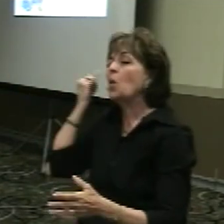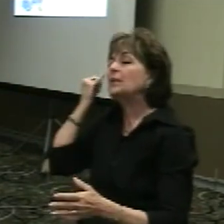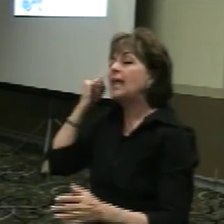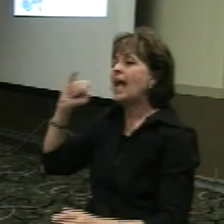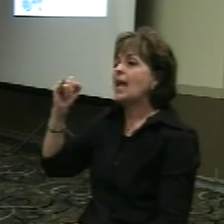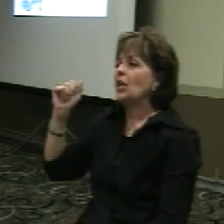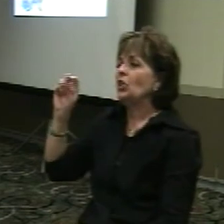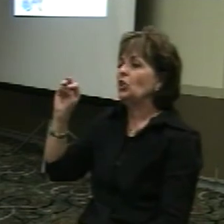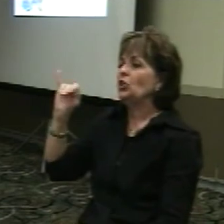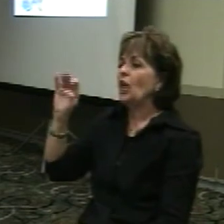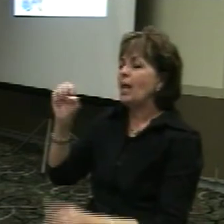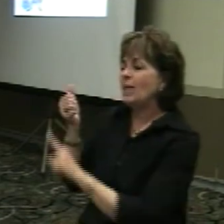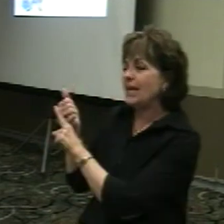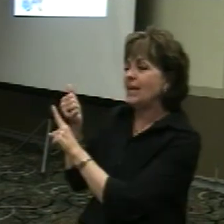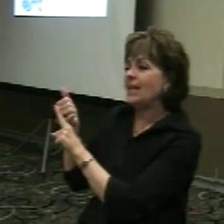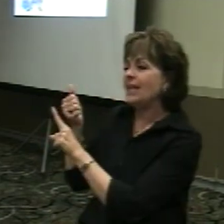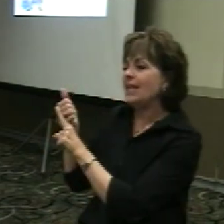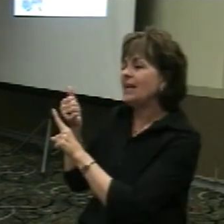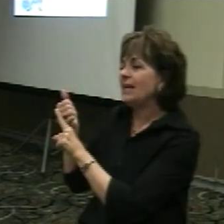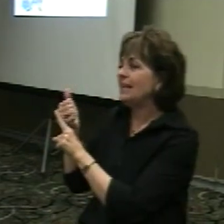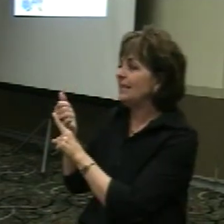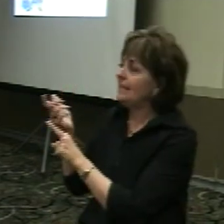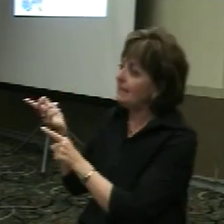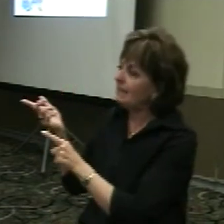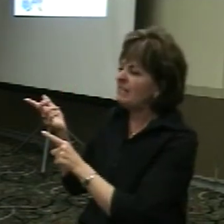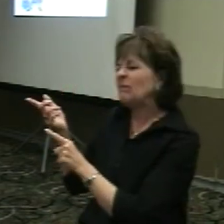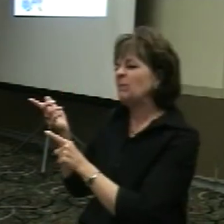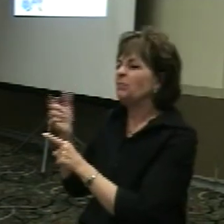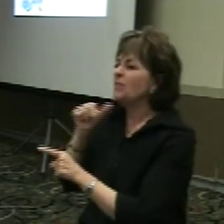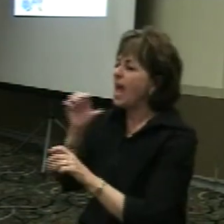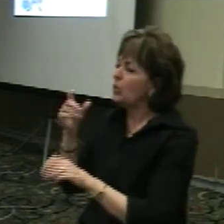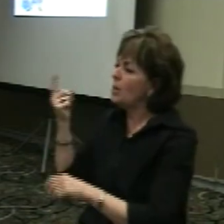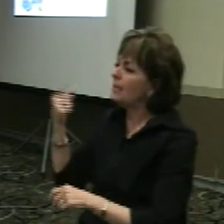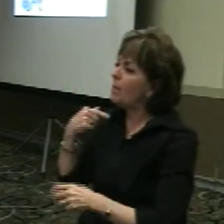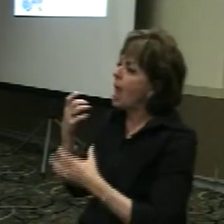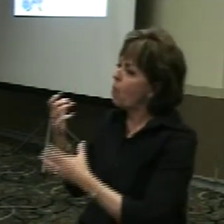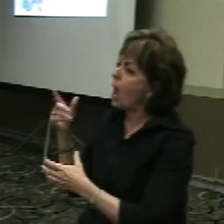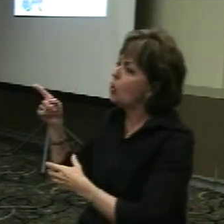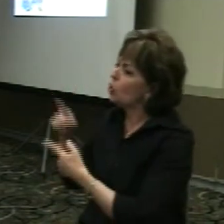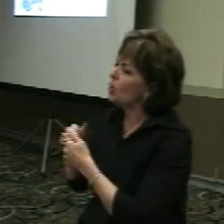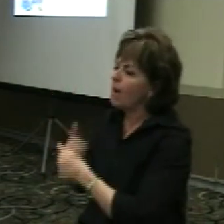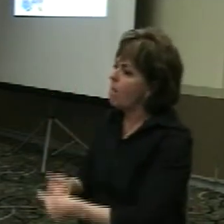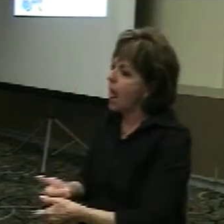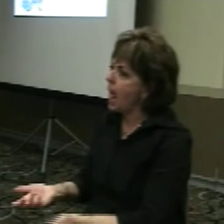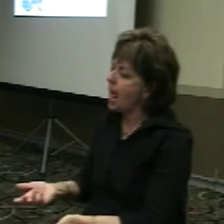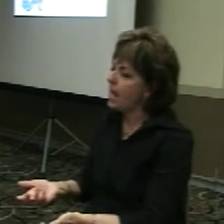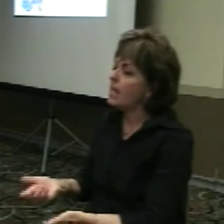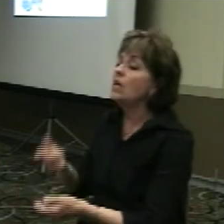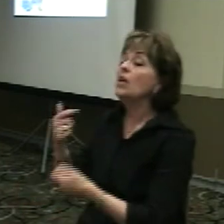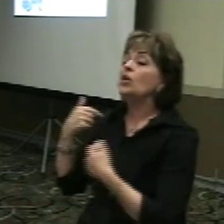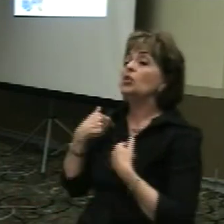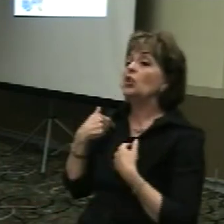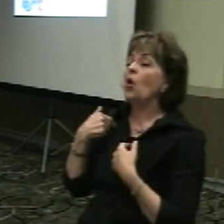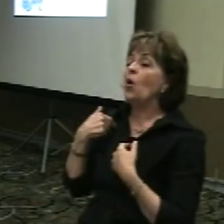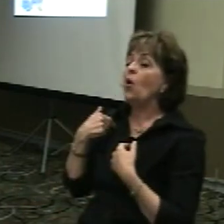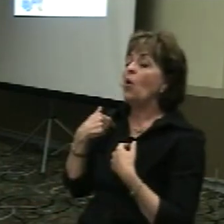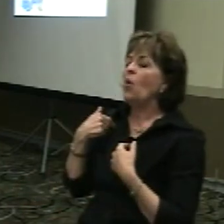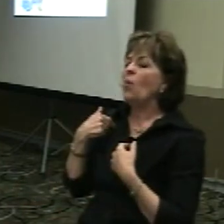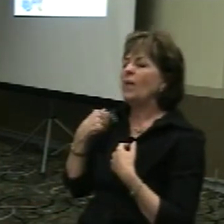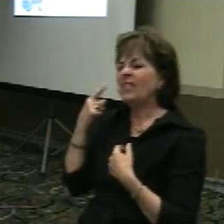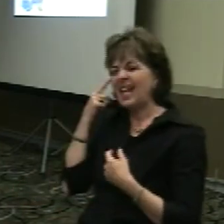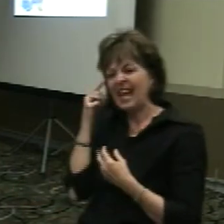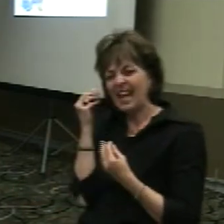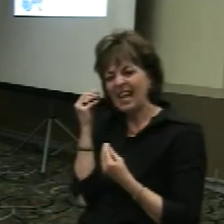say that Jamie is, in this case, not doing something I want her to do, comply. What we start doing is sit down and